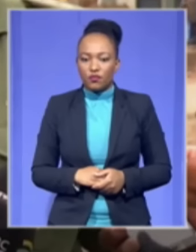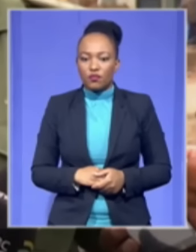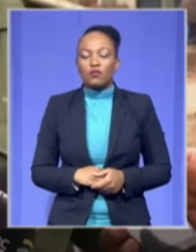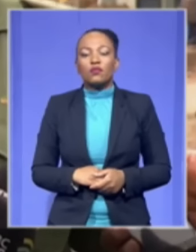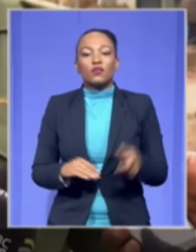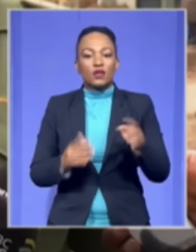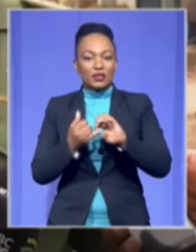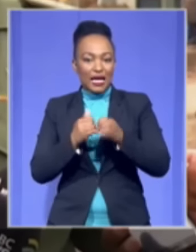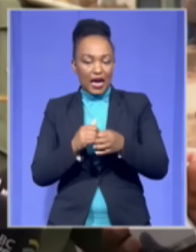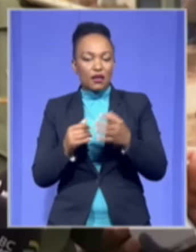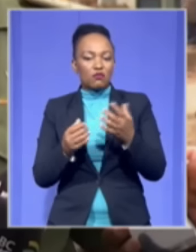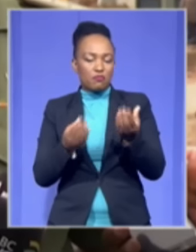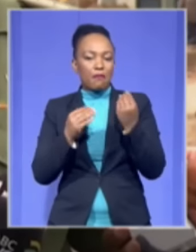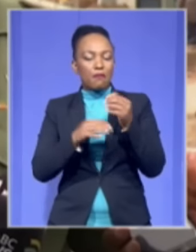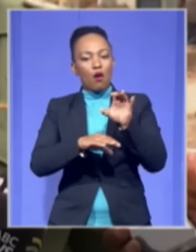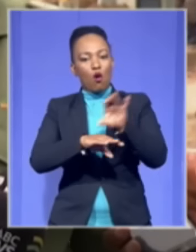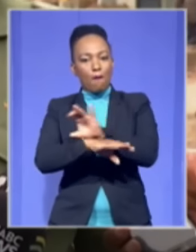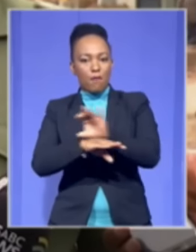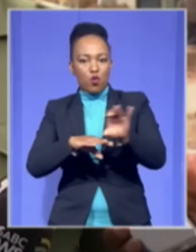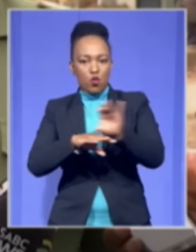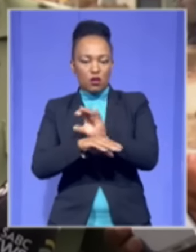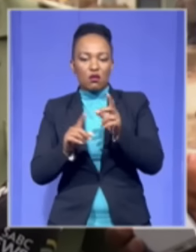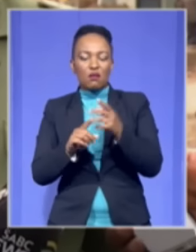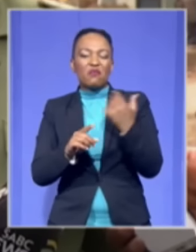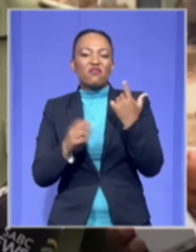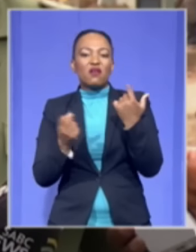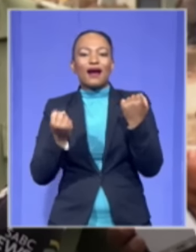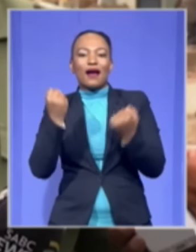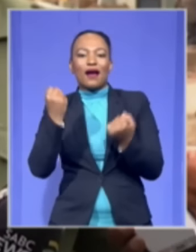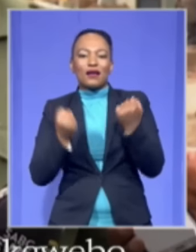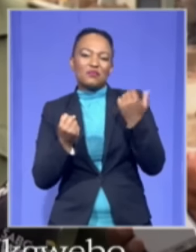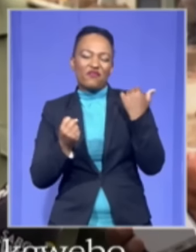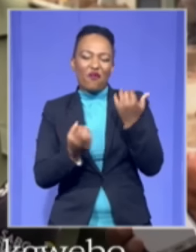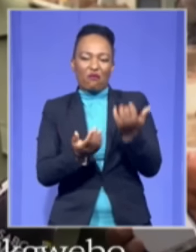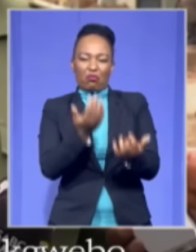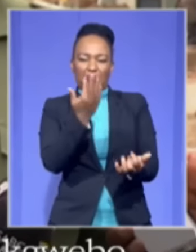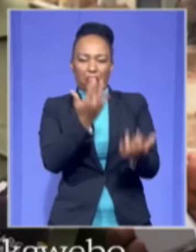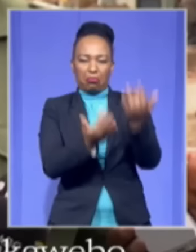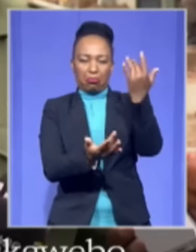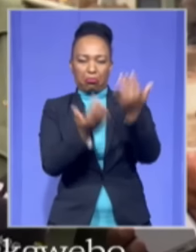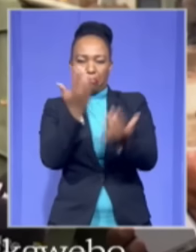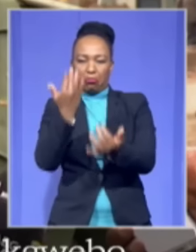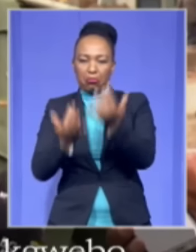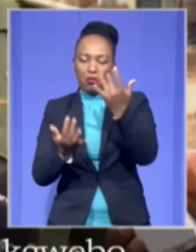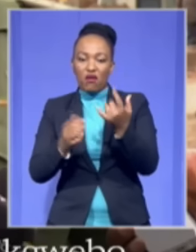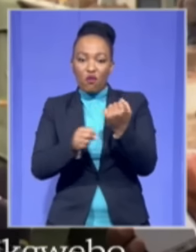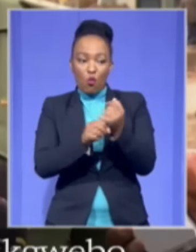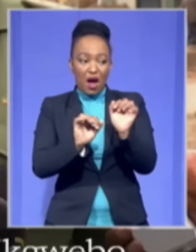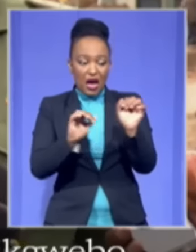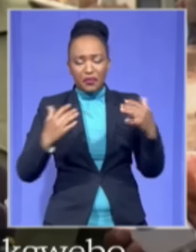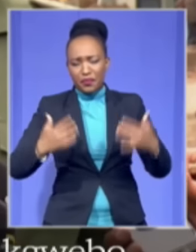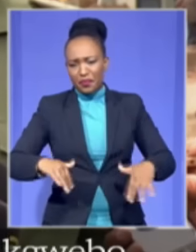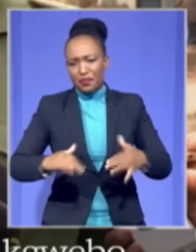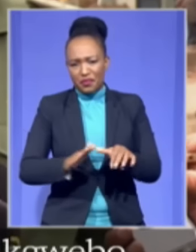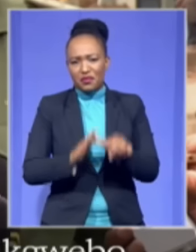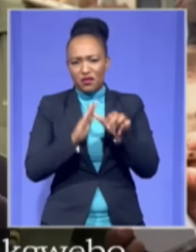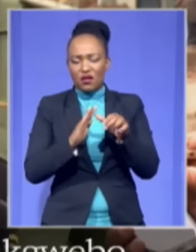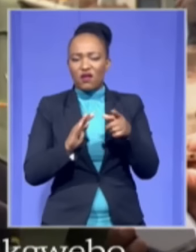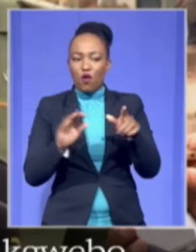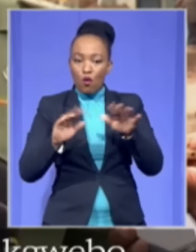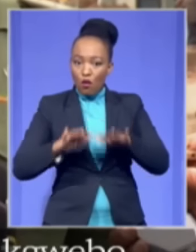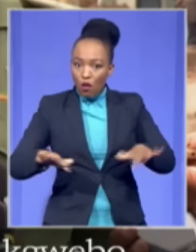computers, but also to replace the vehicles that have actually been banned, which are very fundamental for their work in as far as customs